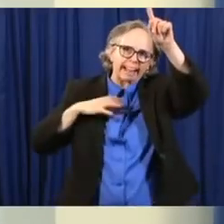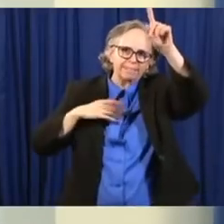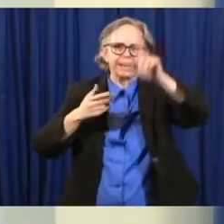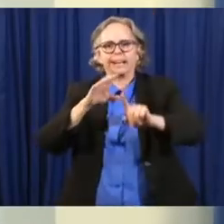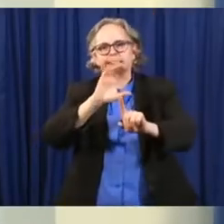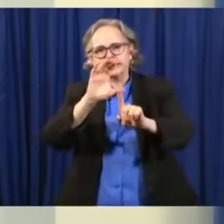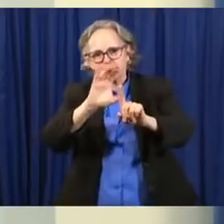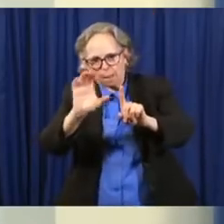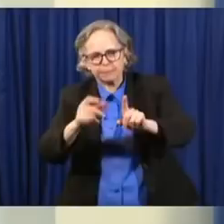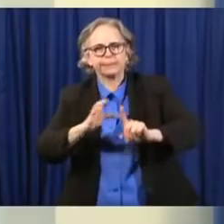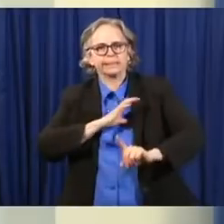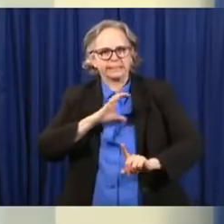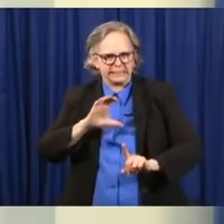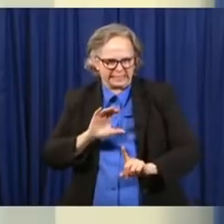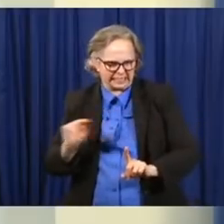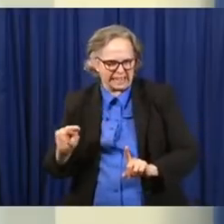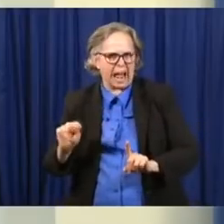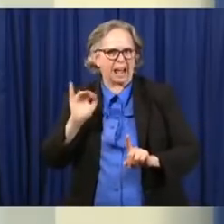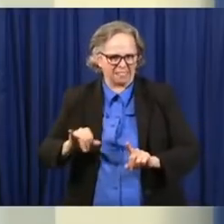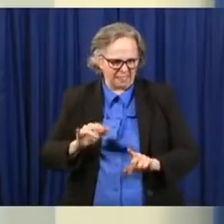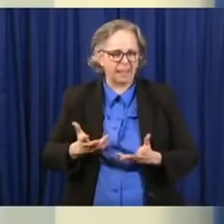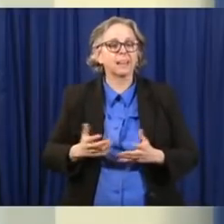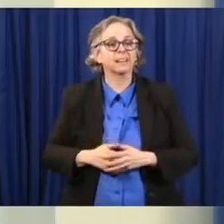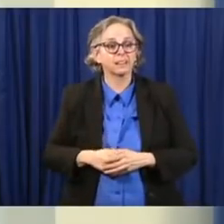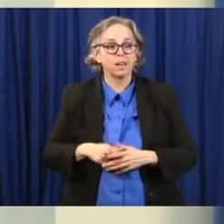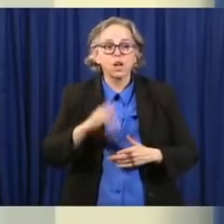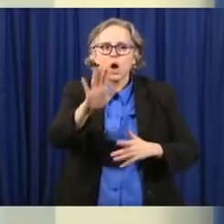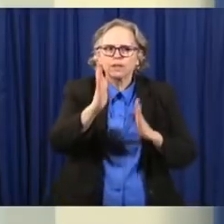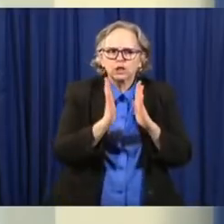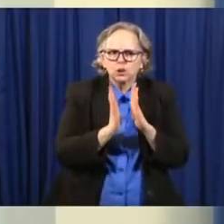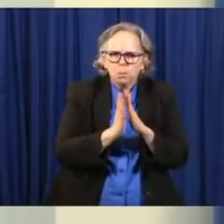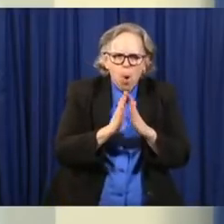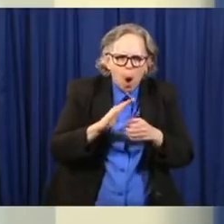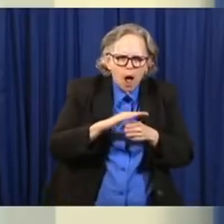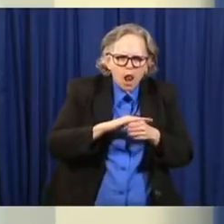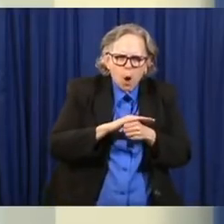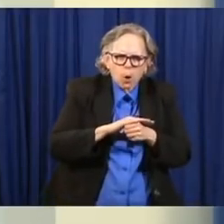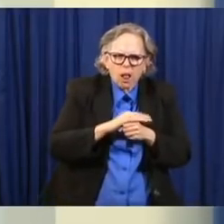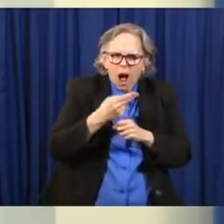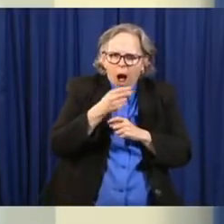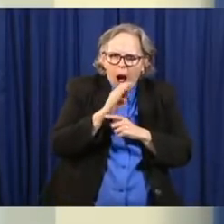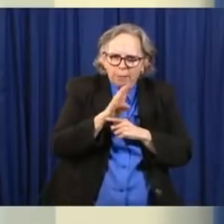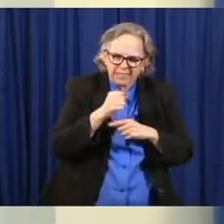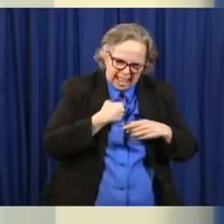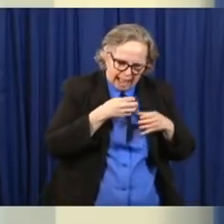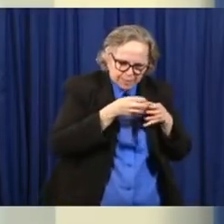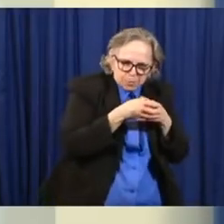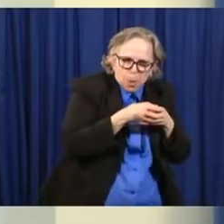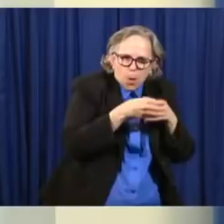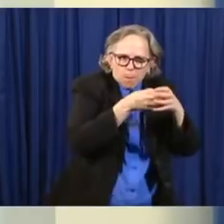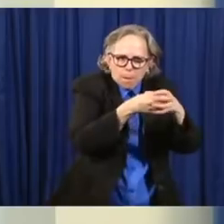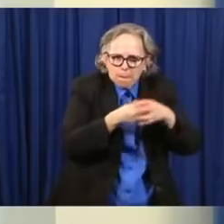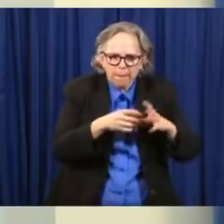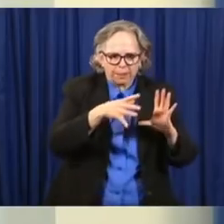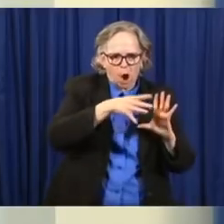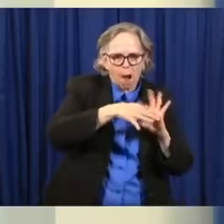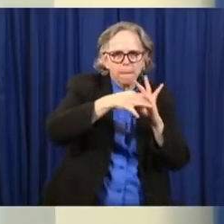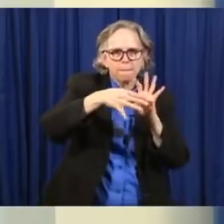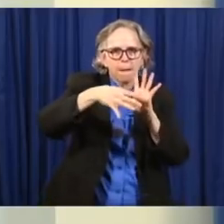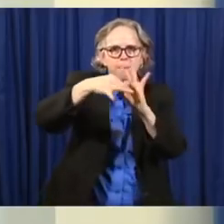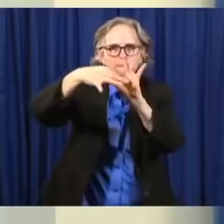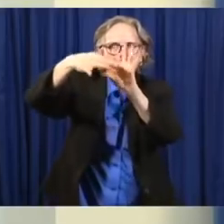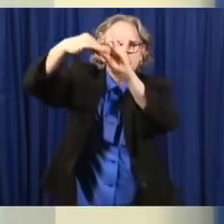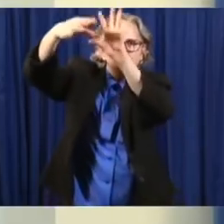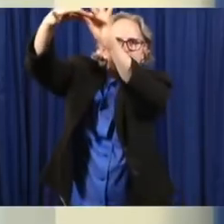state and regional, and then the very smallest local ones, are the hubs. And now they are in relationships. There's a team